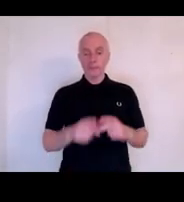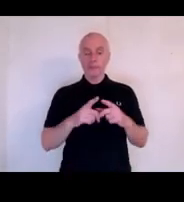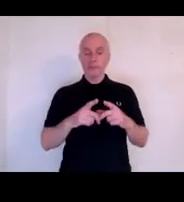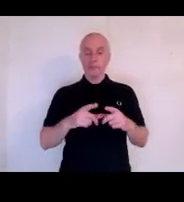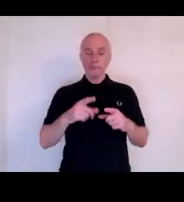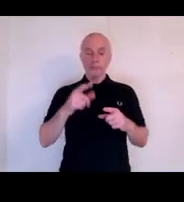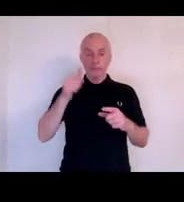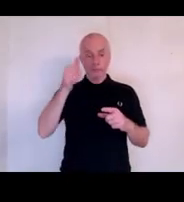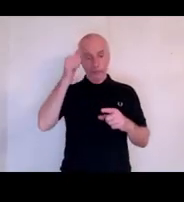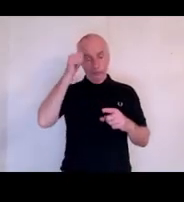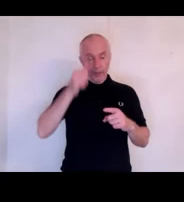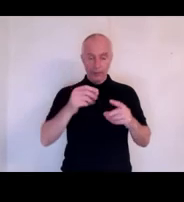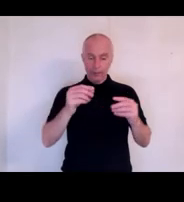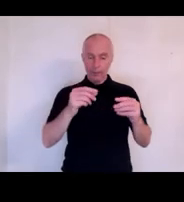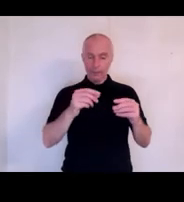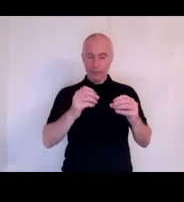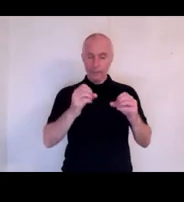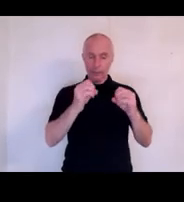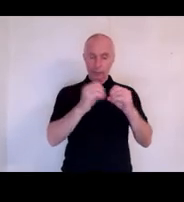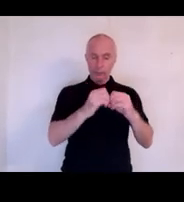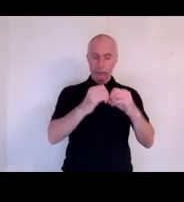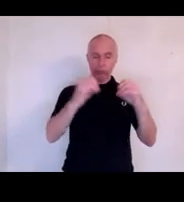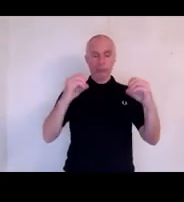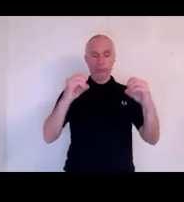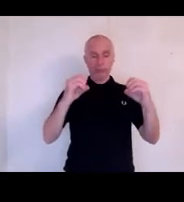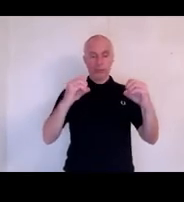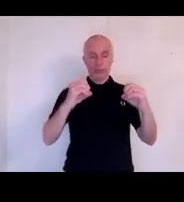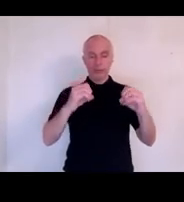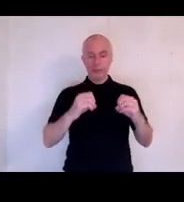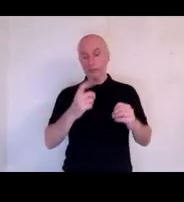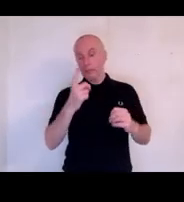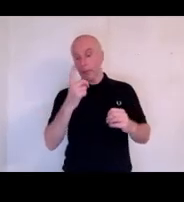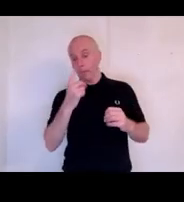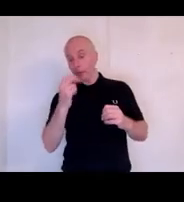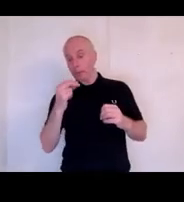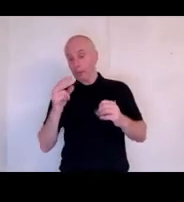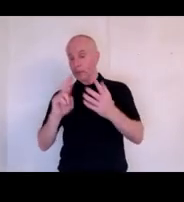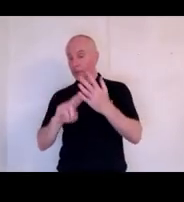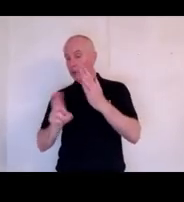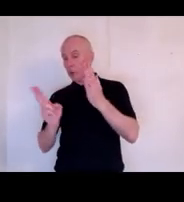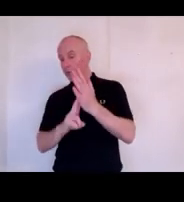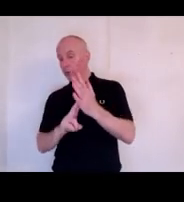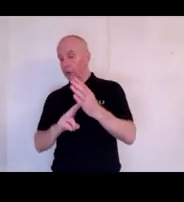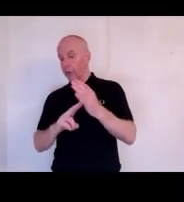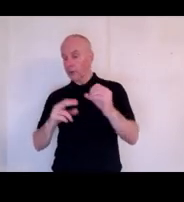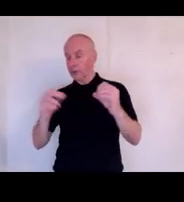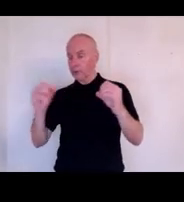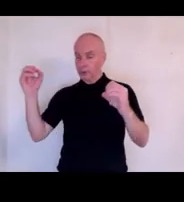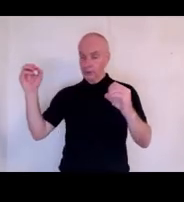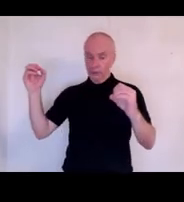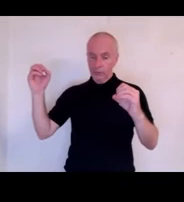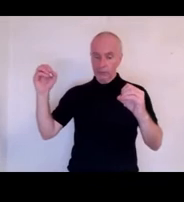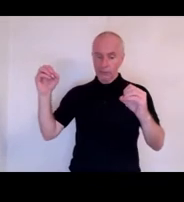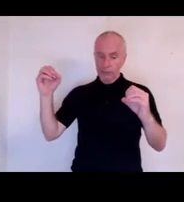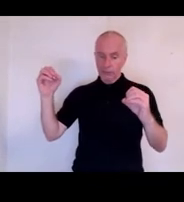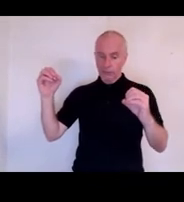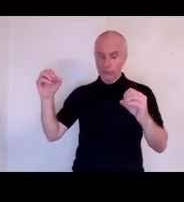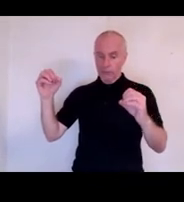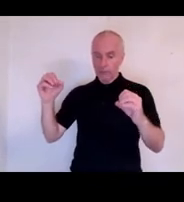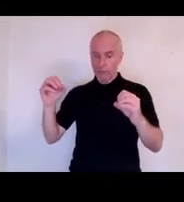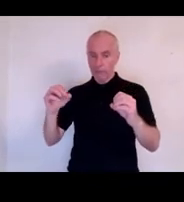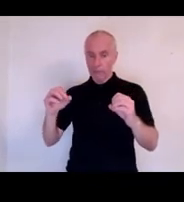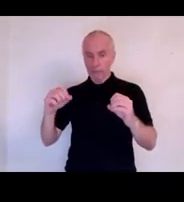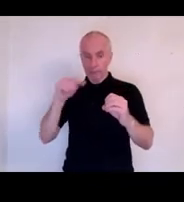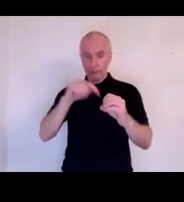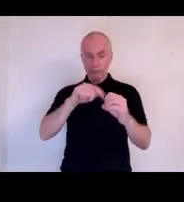of fission. So that's the likelihood that a neutron is going to hit into a, in